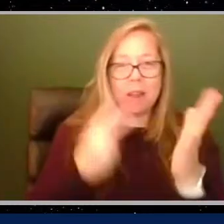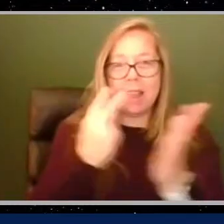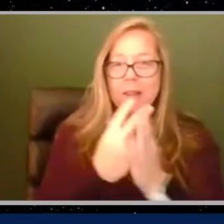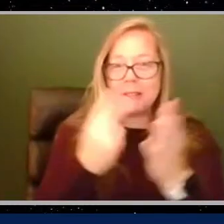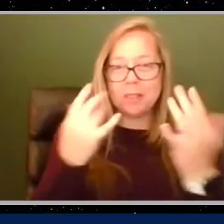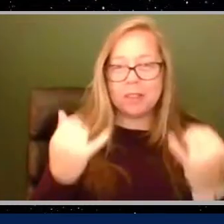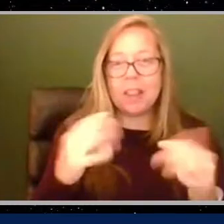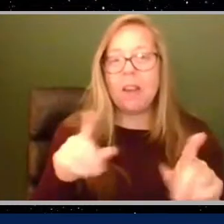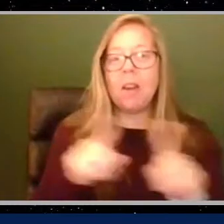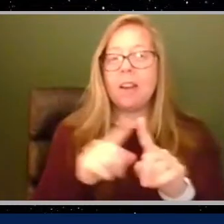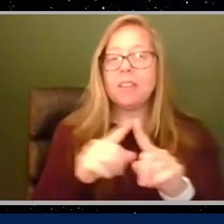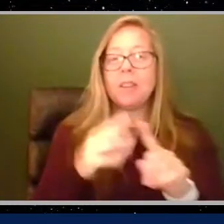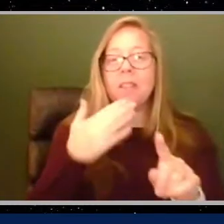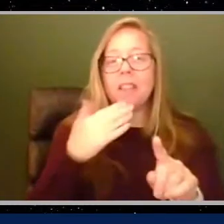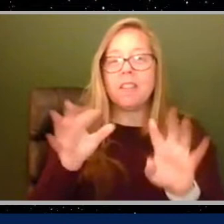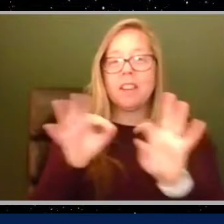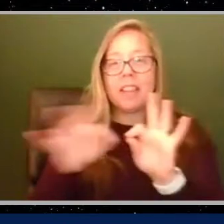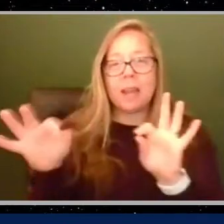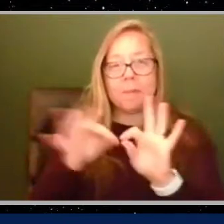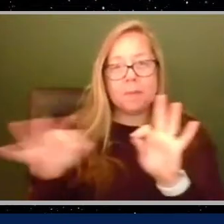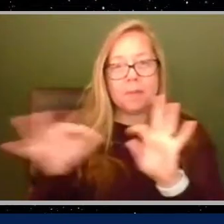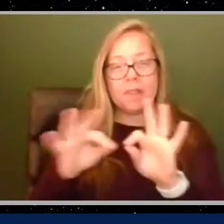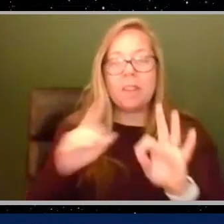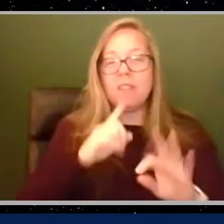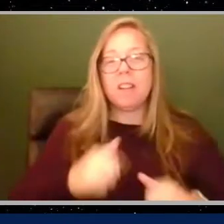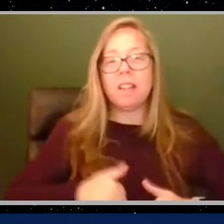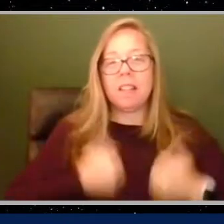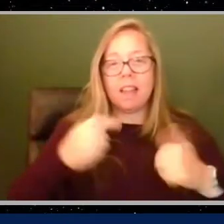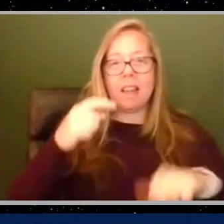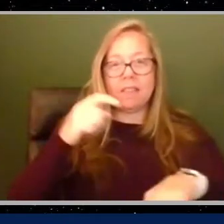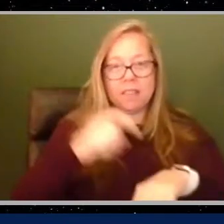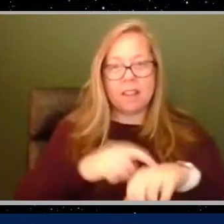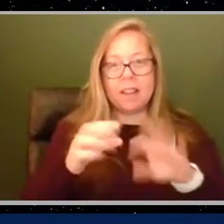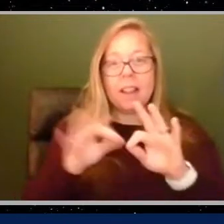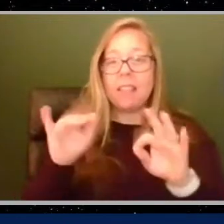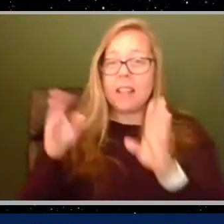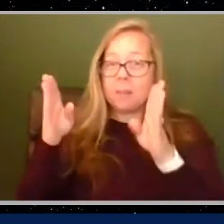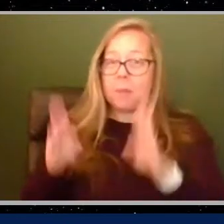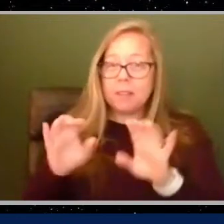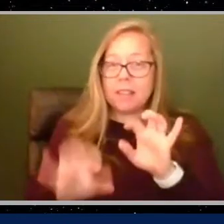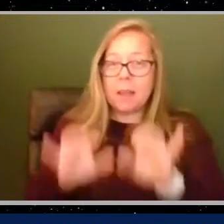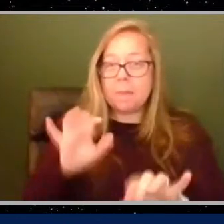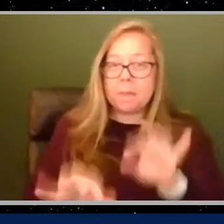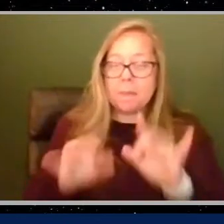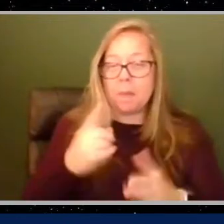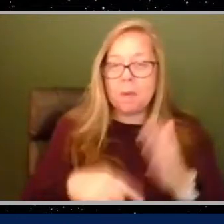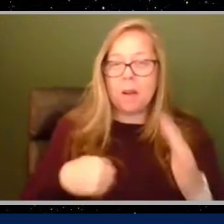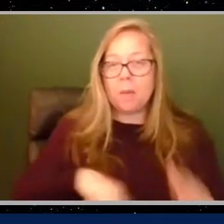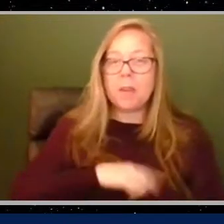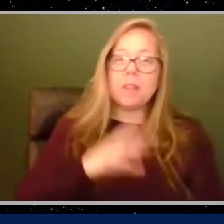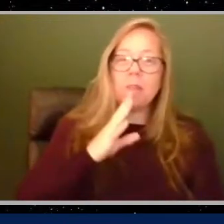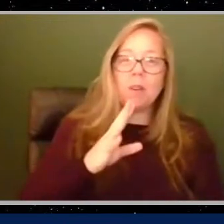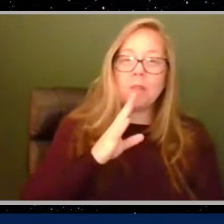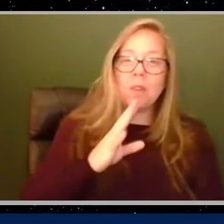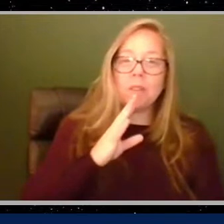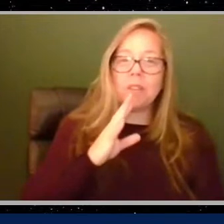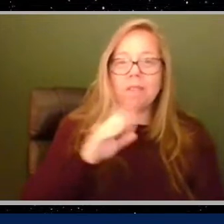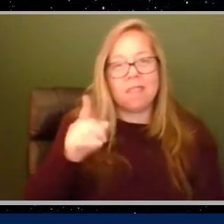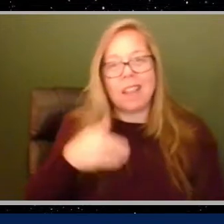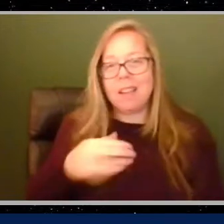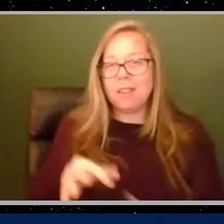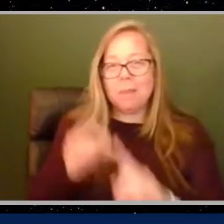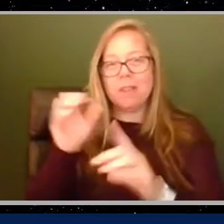our captioner, the live real-time captions. That is someone typing what we're saying into some software that makes it appear on the screen.